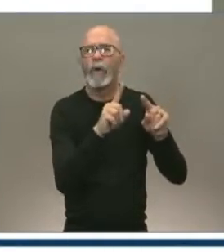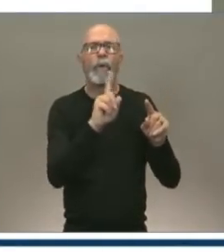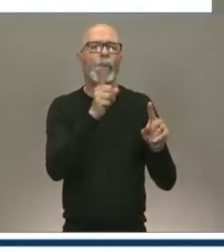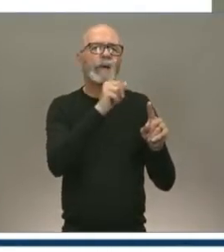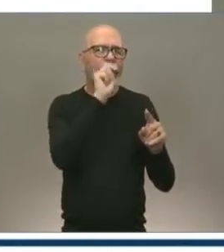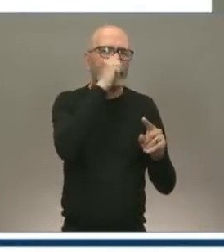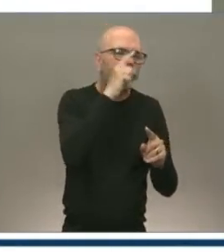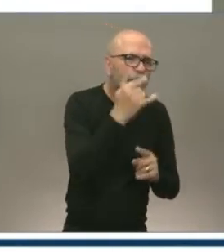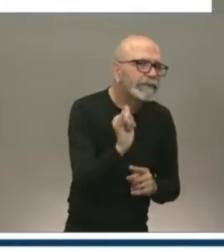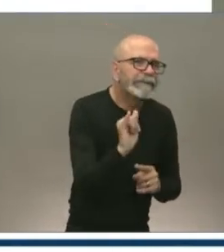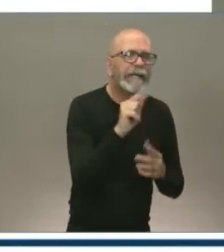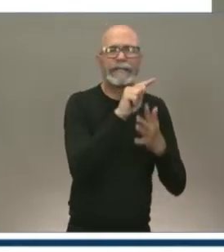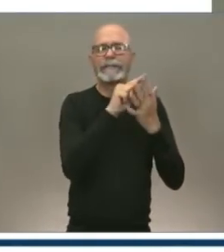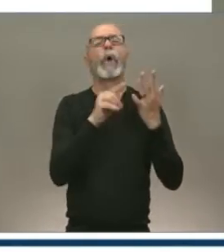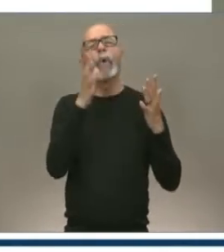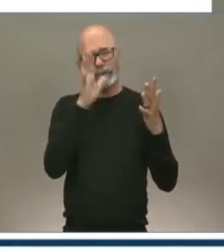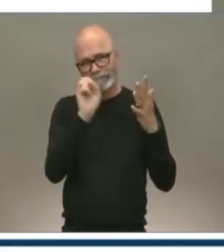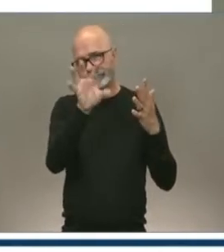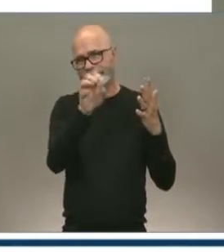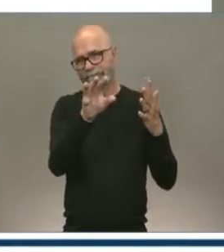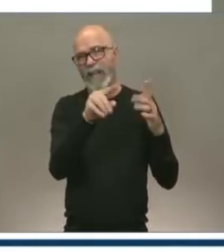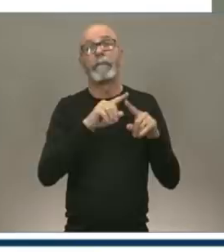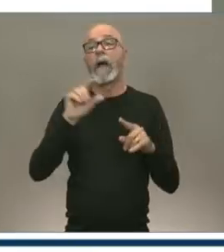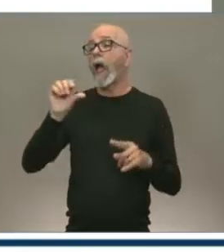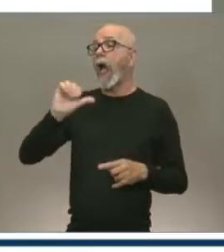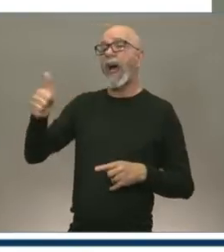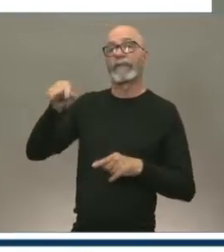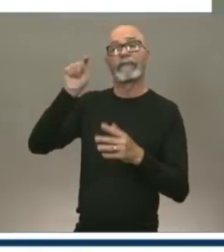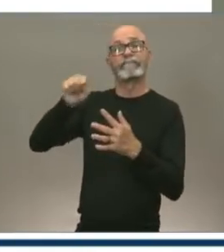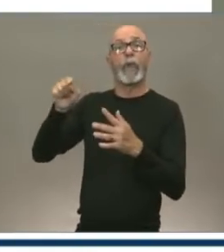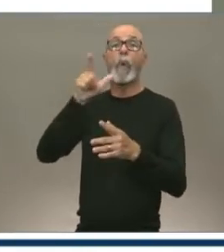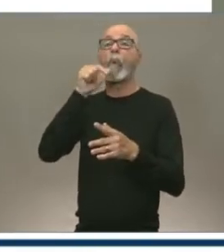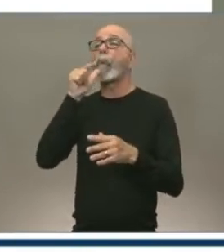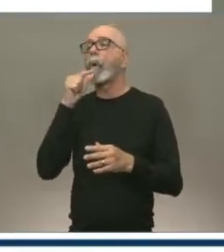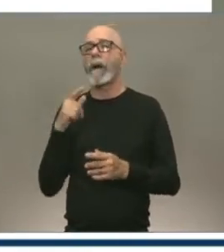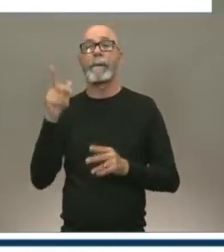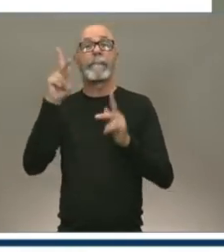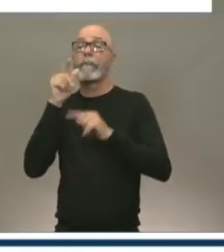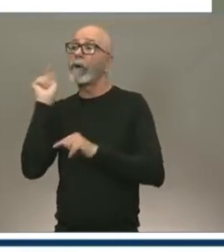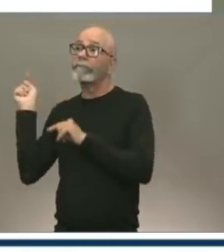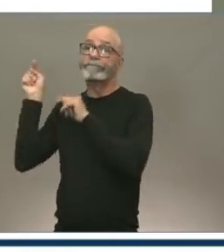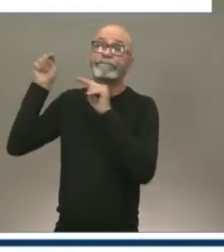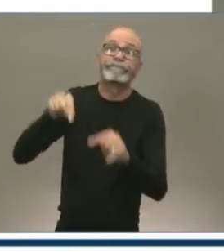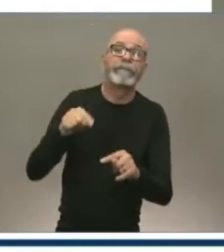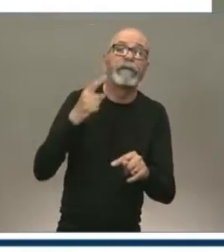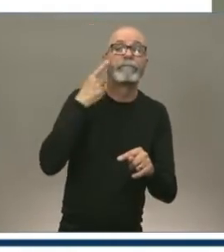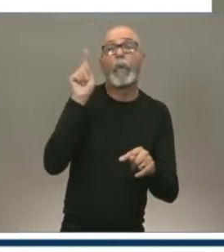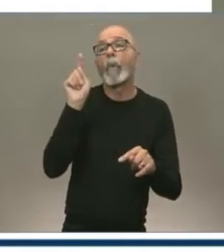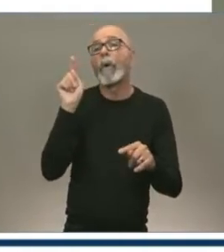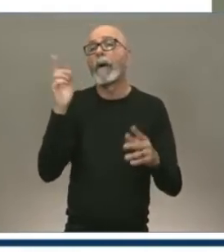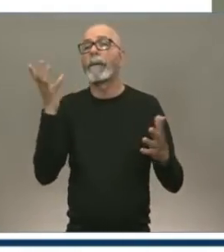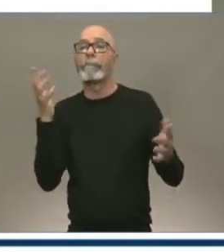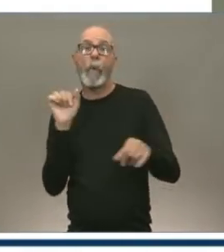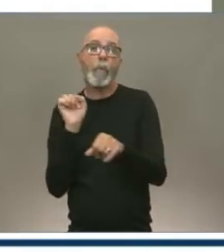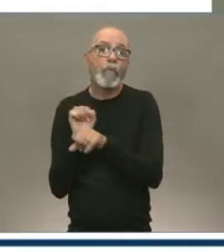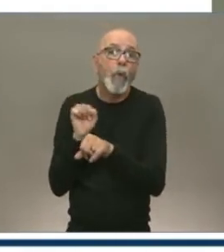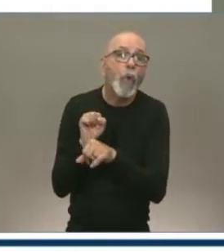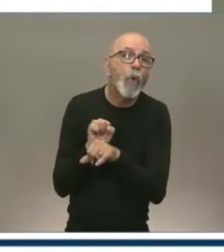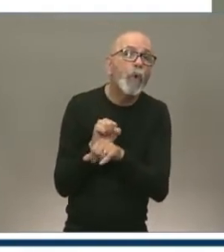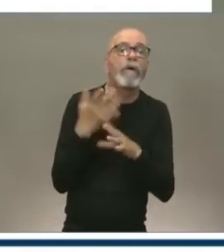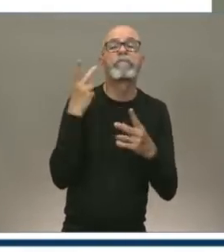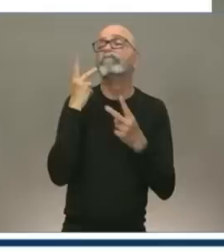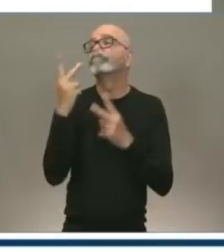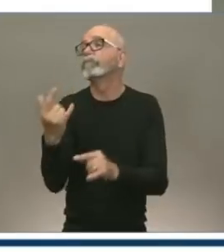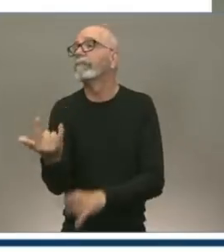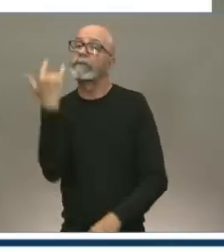they're in quarantine. But I don't have a breakdown of all the different kinds. We could probably get that. Everybody who comes in has to go through our safe check-in